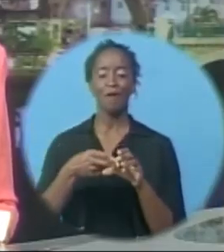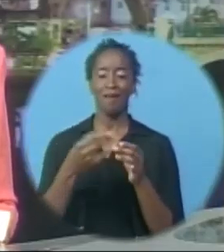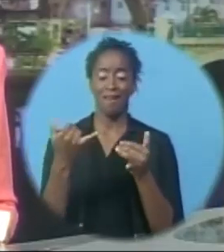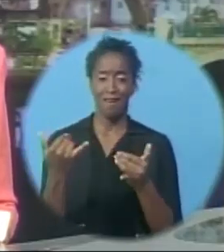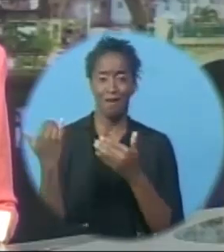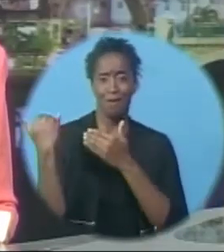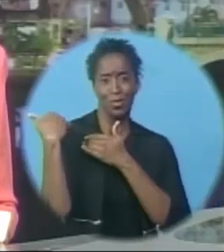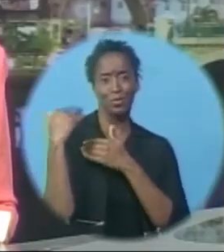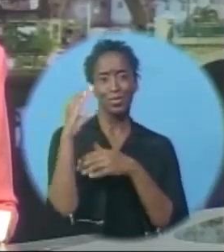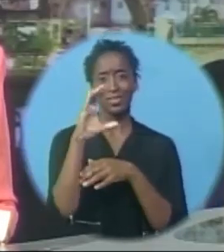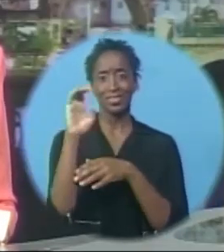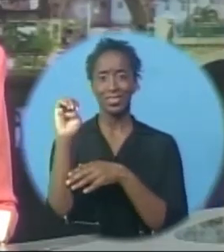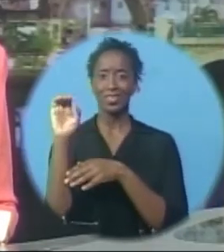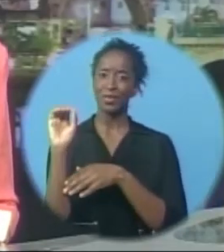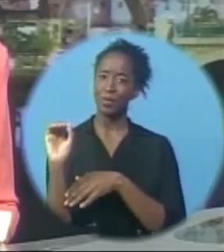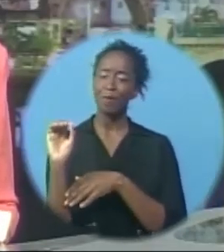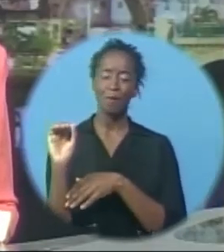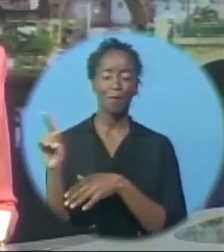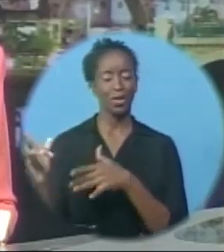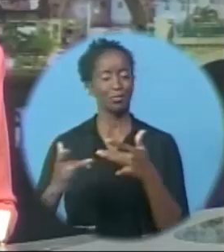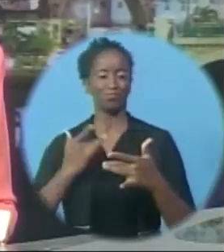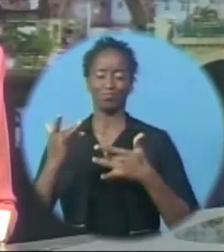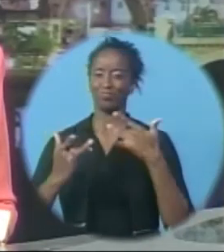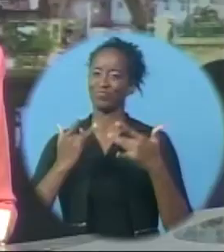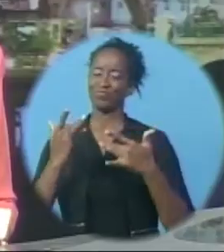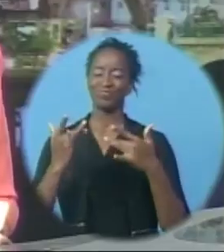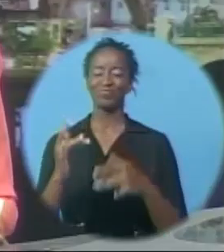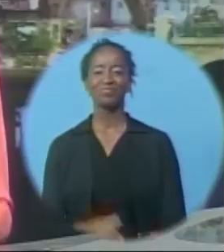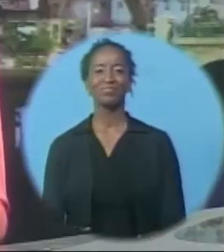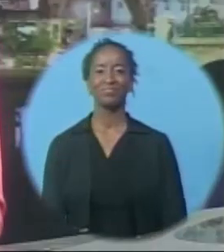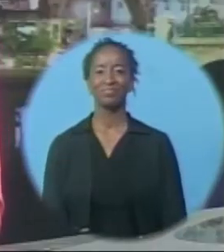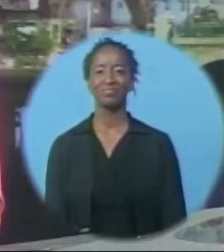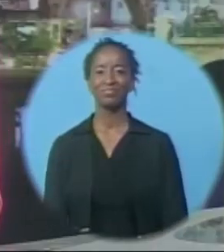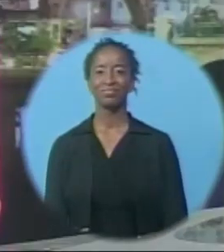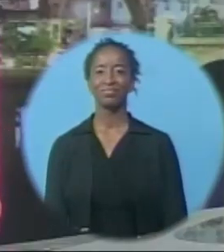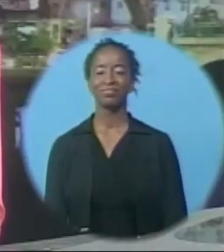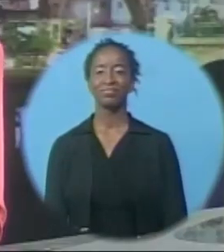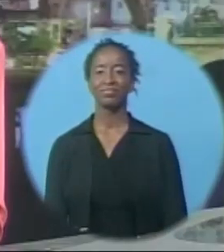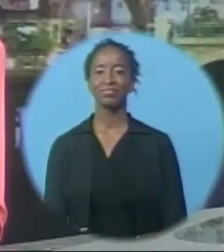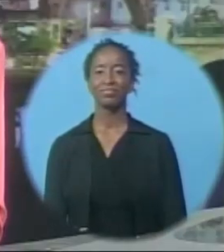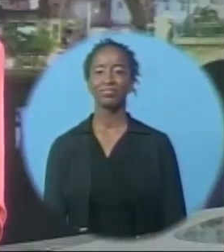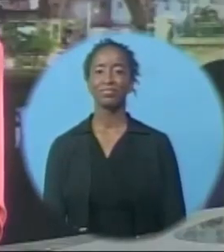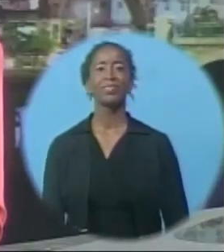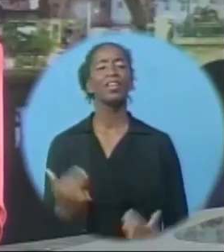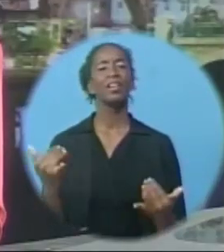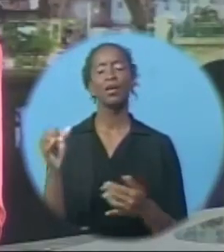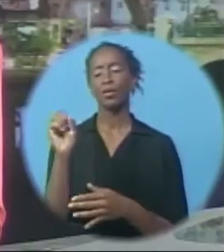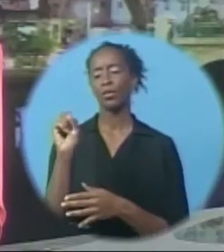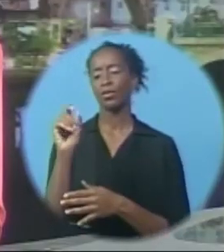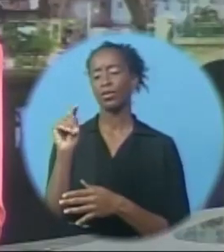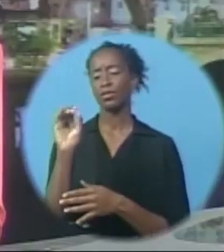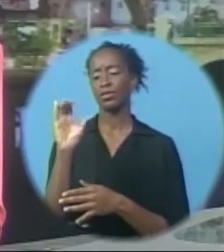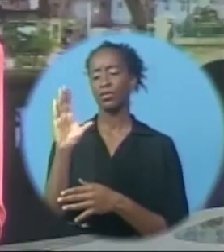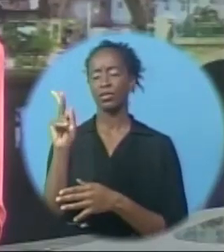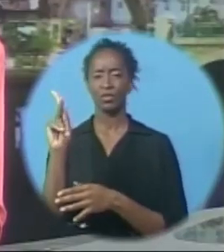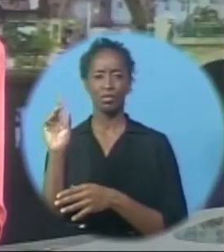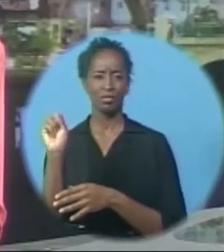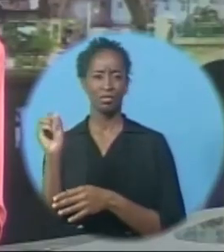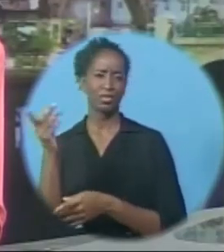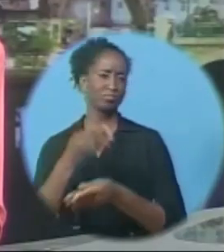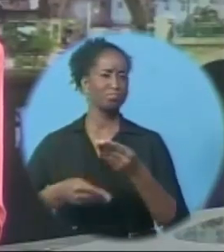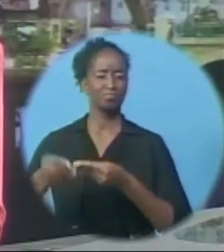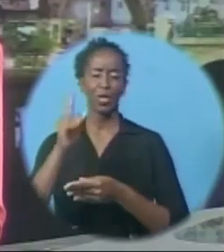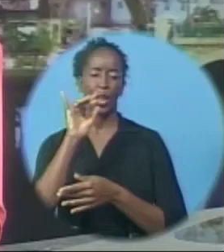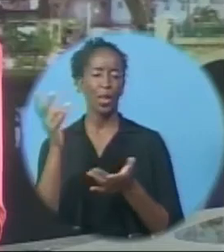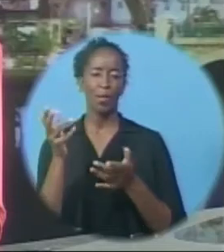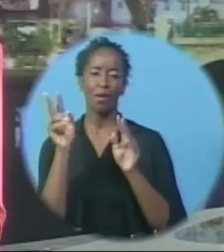when Digicel is transforming for the future. Well, let's take a look now at how stocks traded on selected exchanges across the